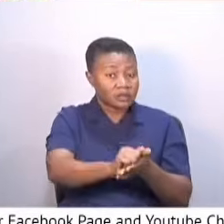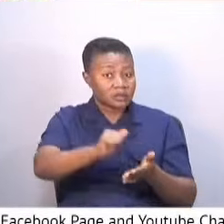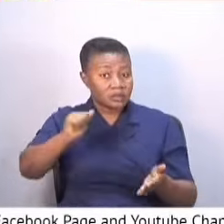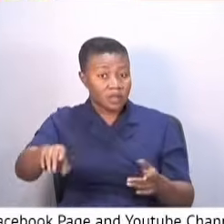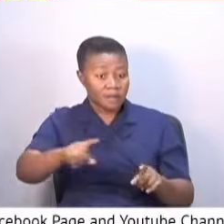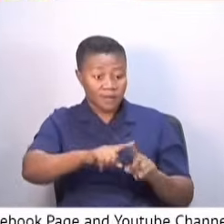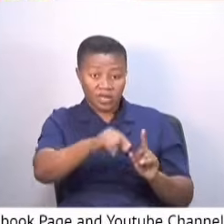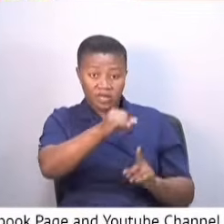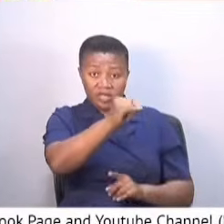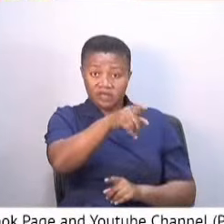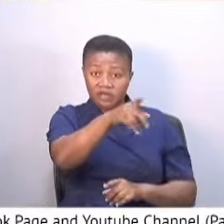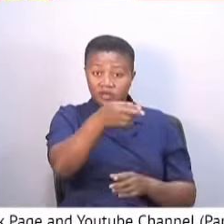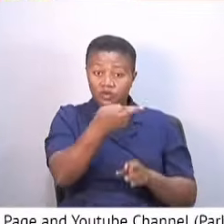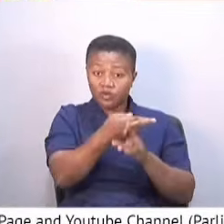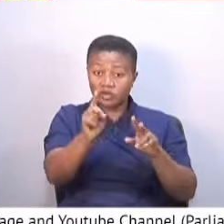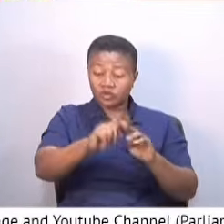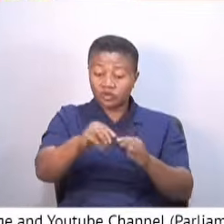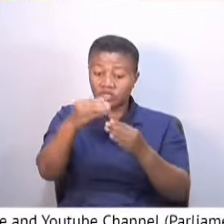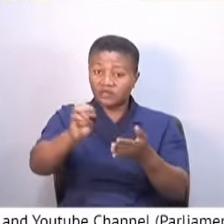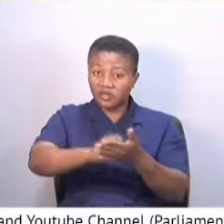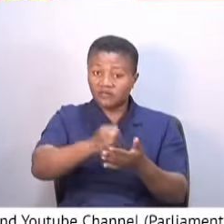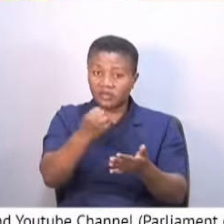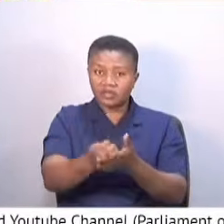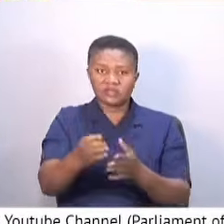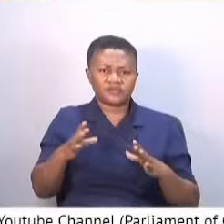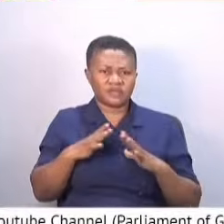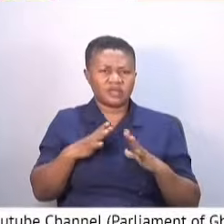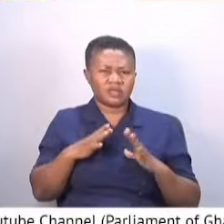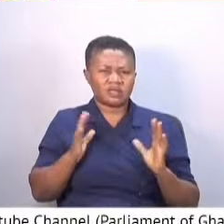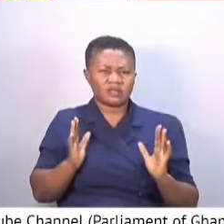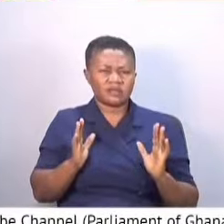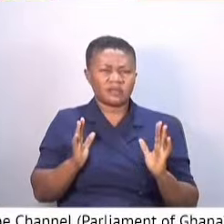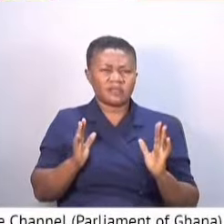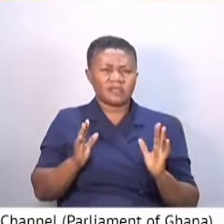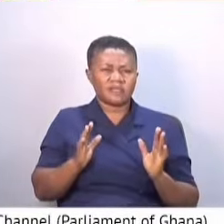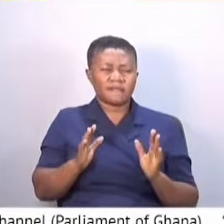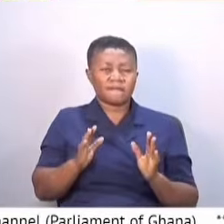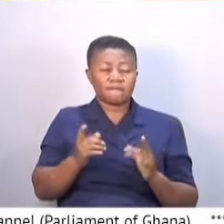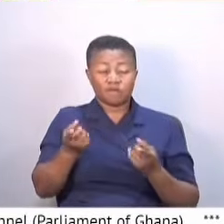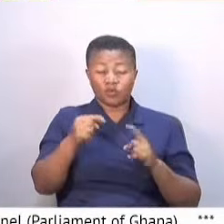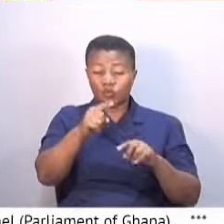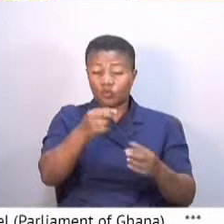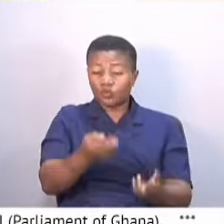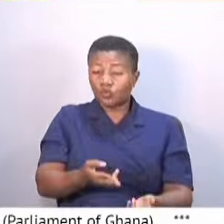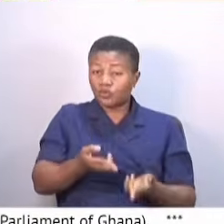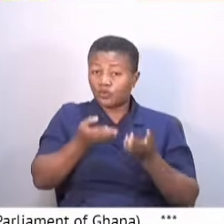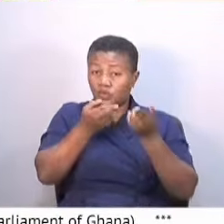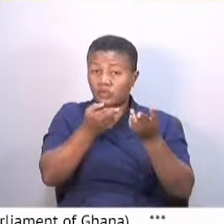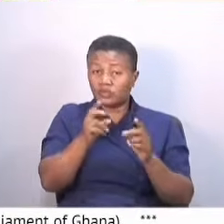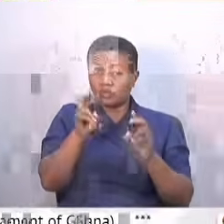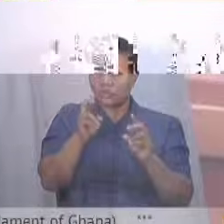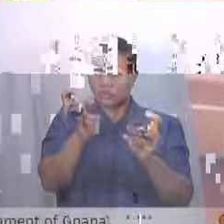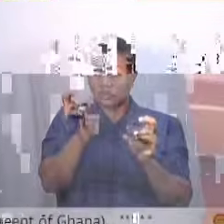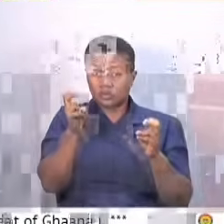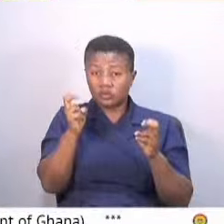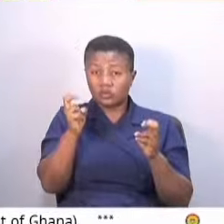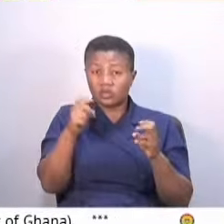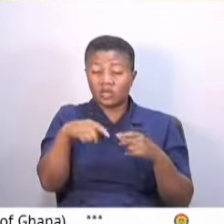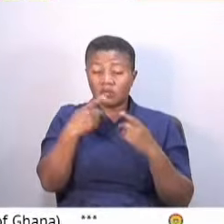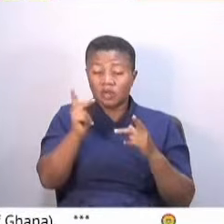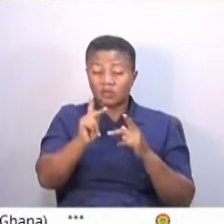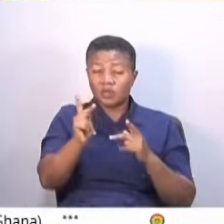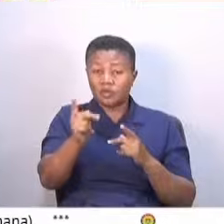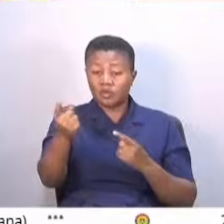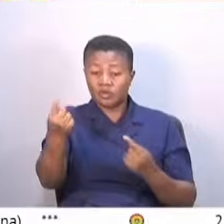evidence. Mr. Speaker, when you raise the issue of poor